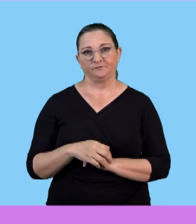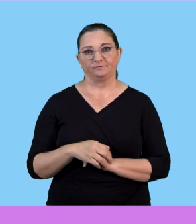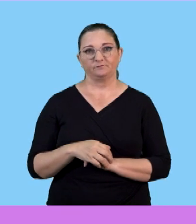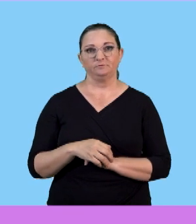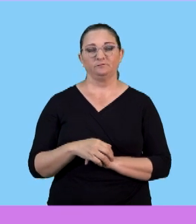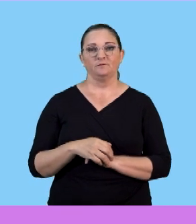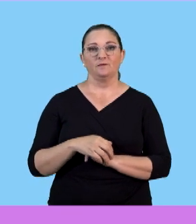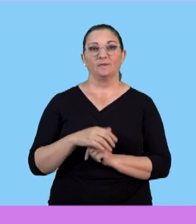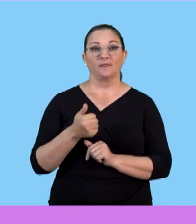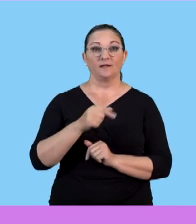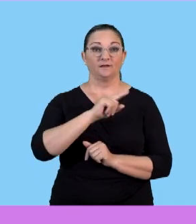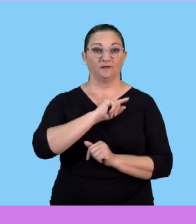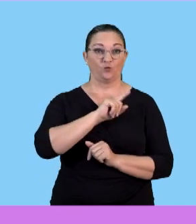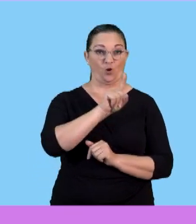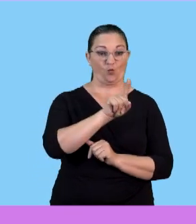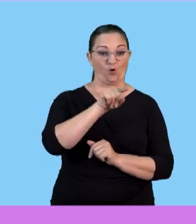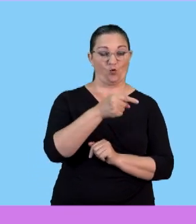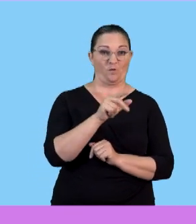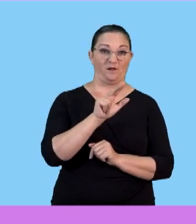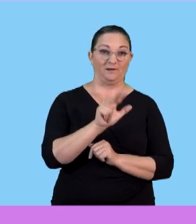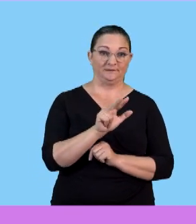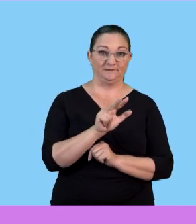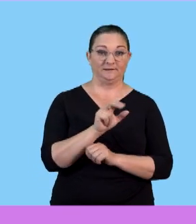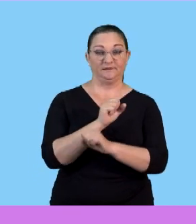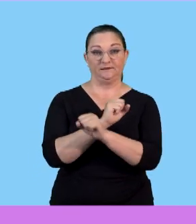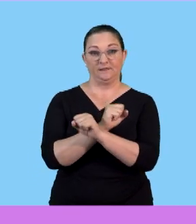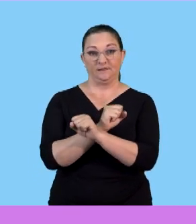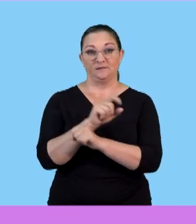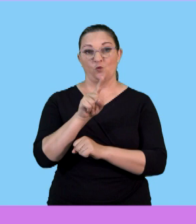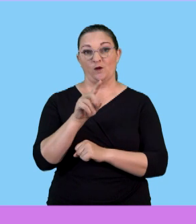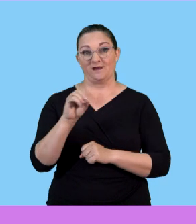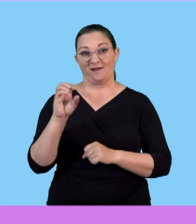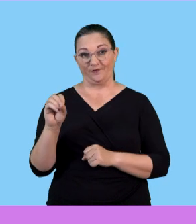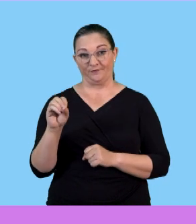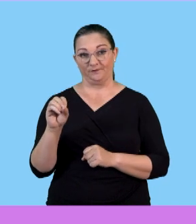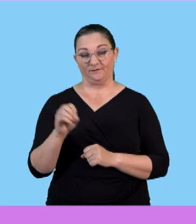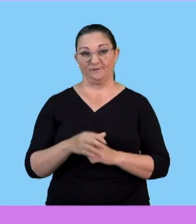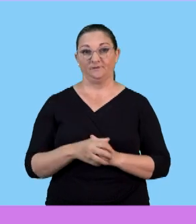So that's going to be 1,8 times 100,